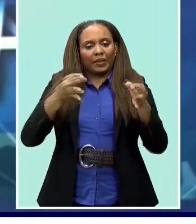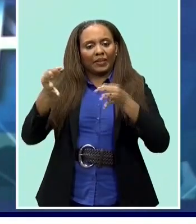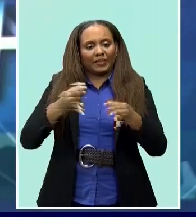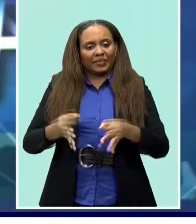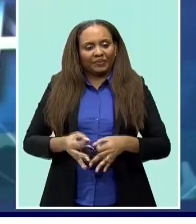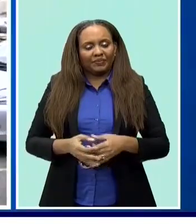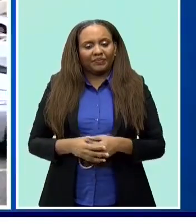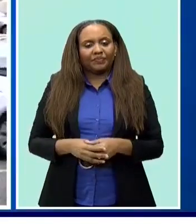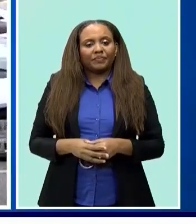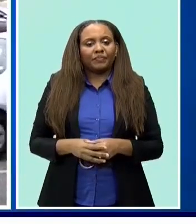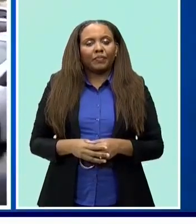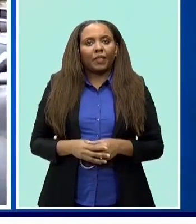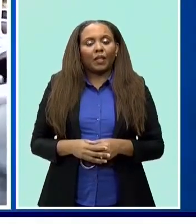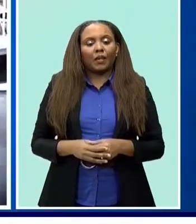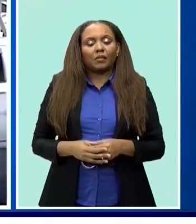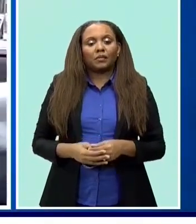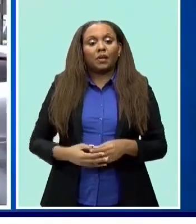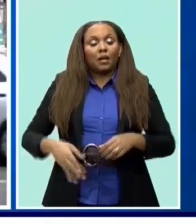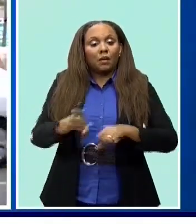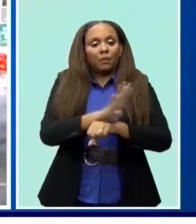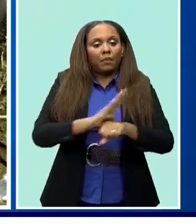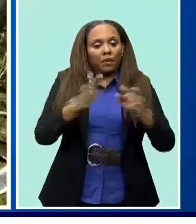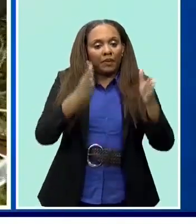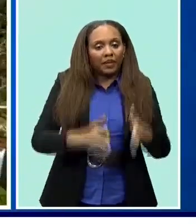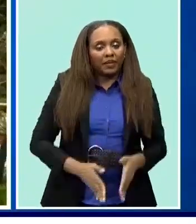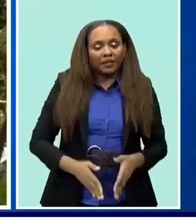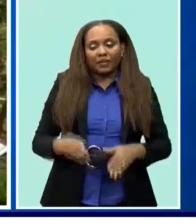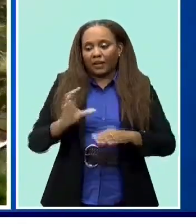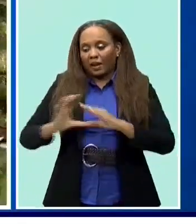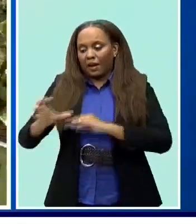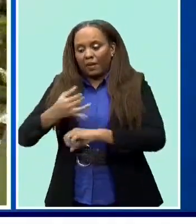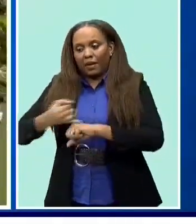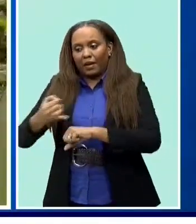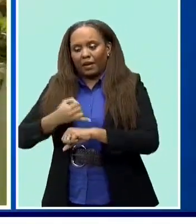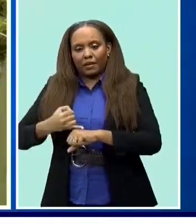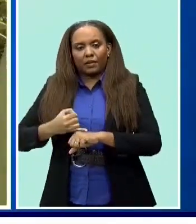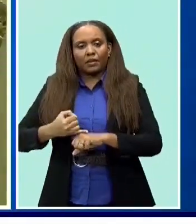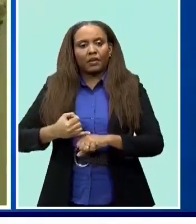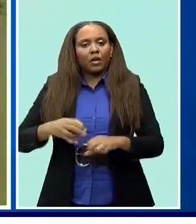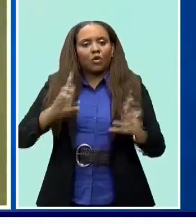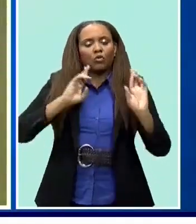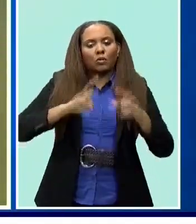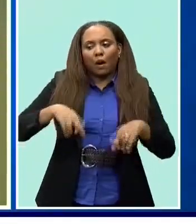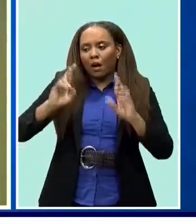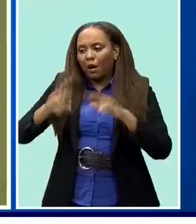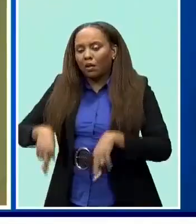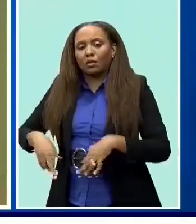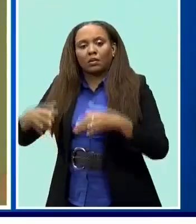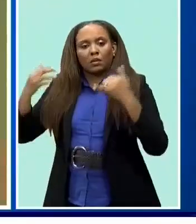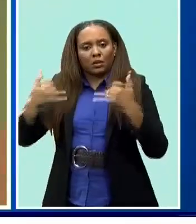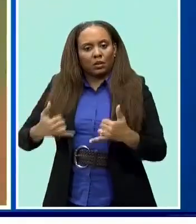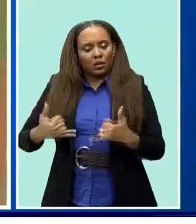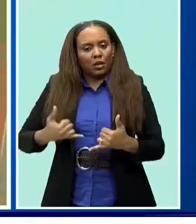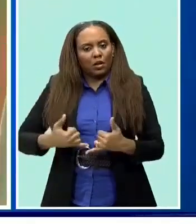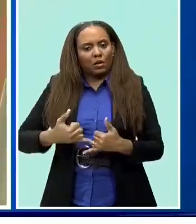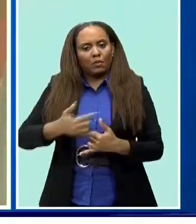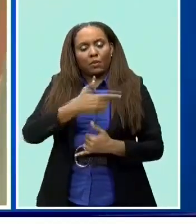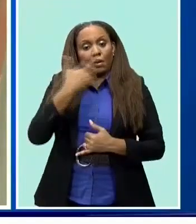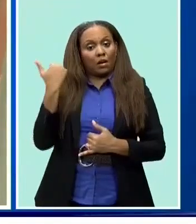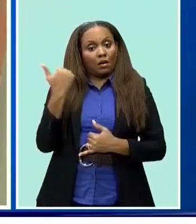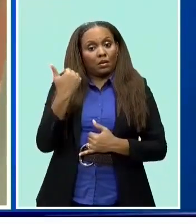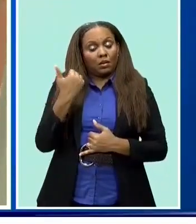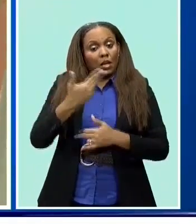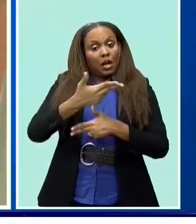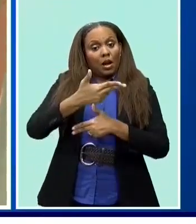explains. Barbadians and their neighbors in the region have started to respond to appeals to be prepared during the hurricane season.